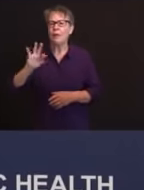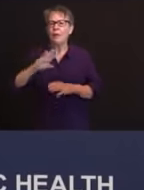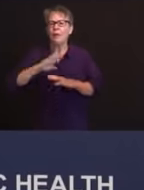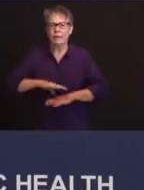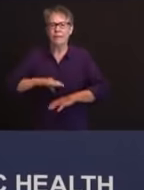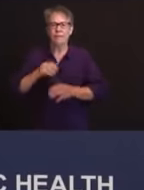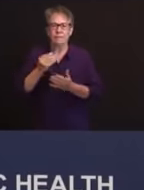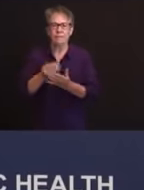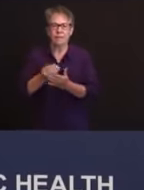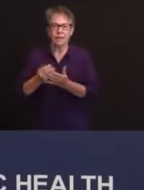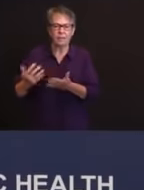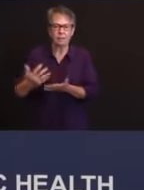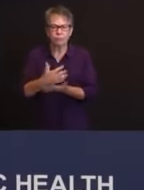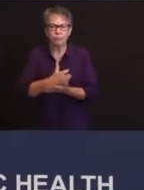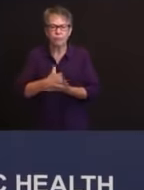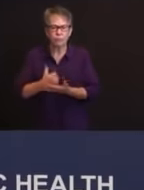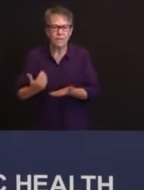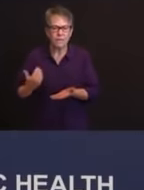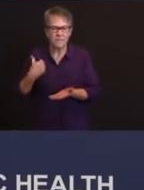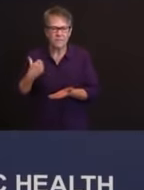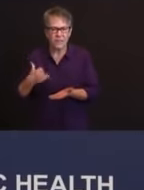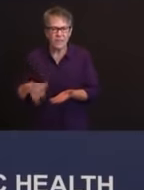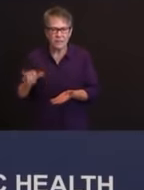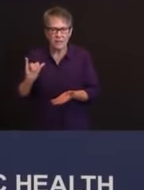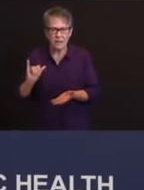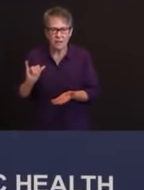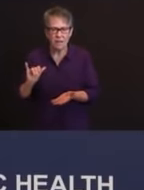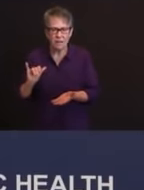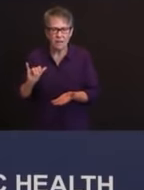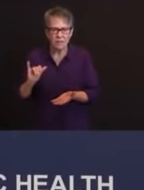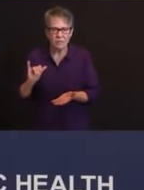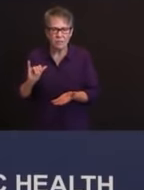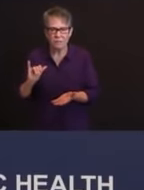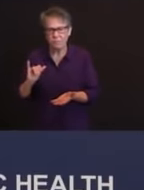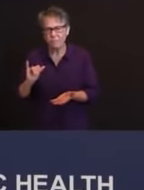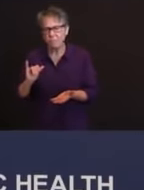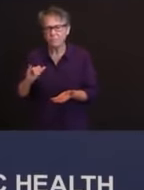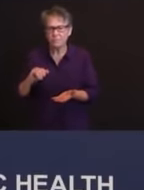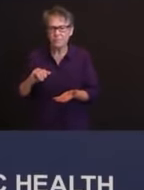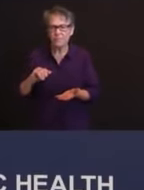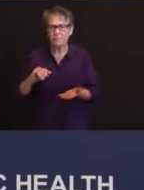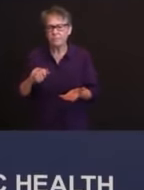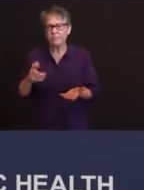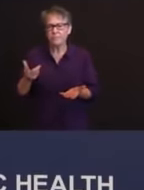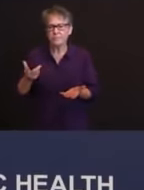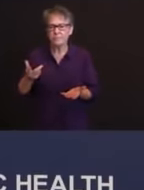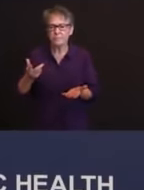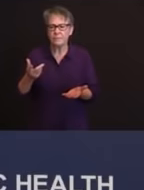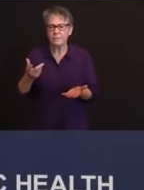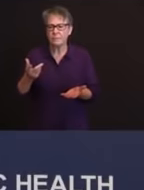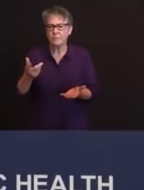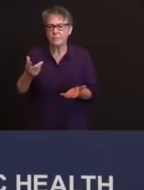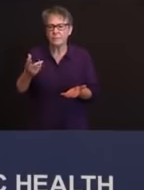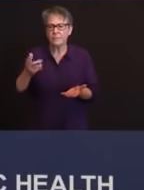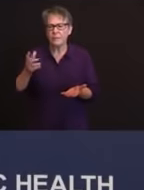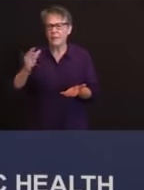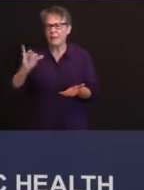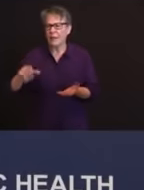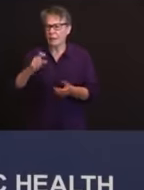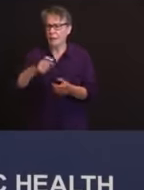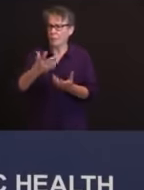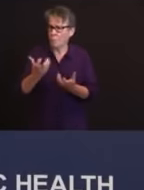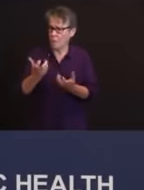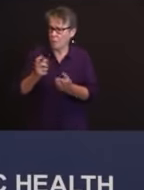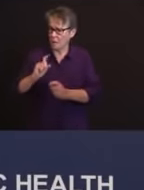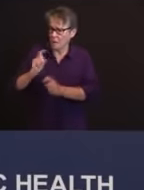njprf.org and contribute. NJPRF, as in Pandemic Relief Fund.org, and contribute. They need